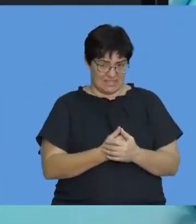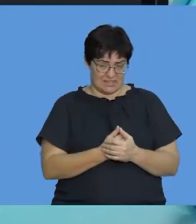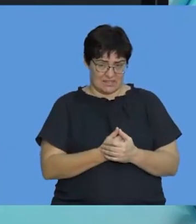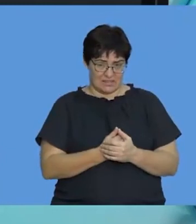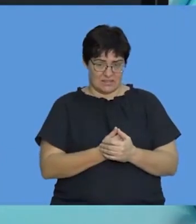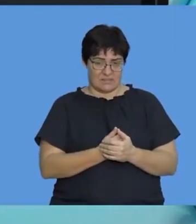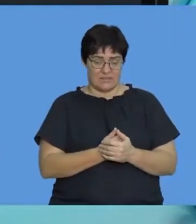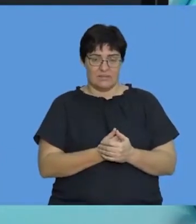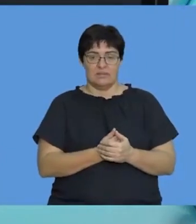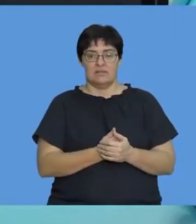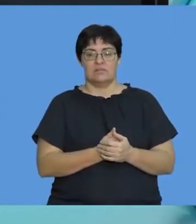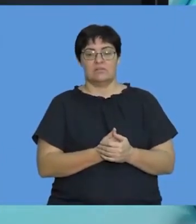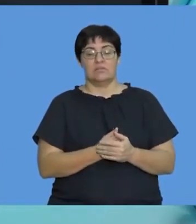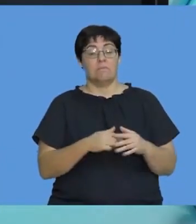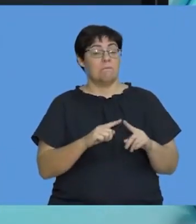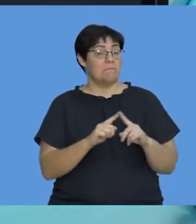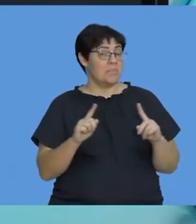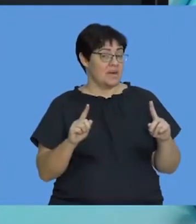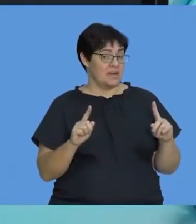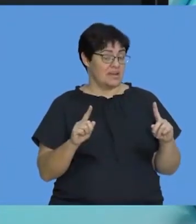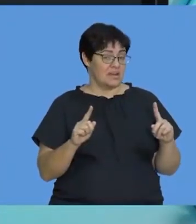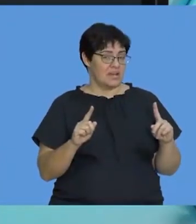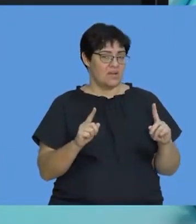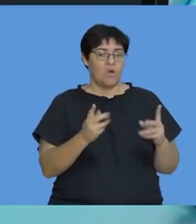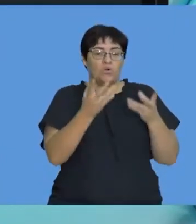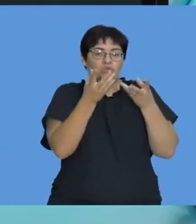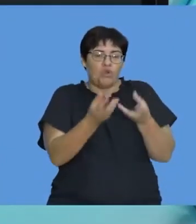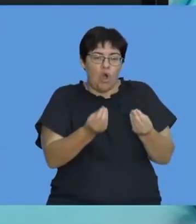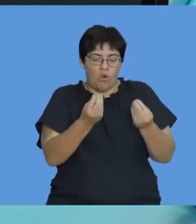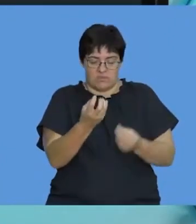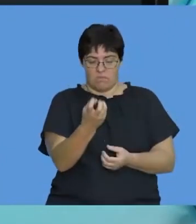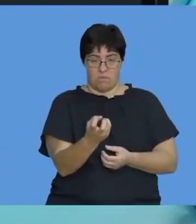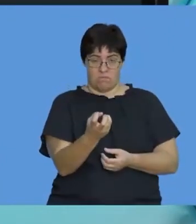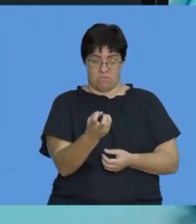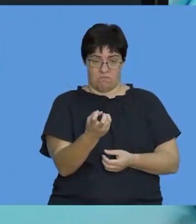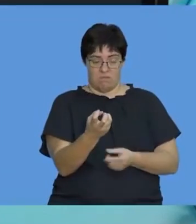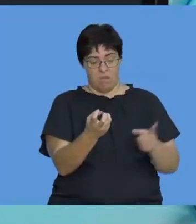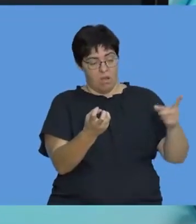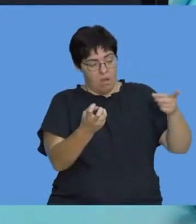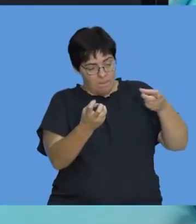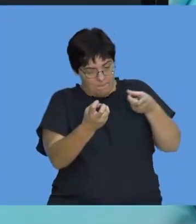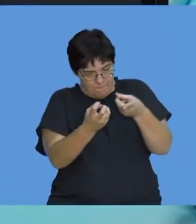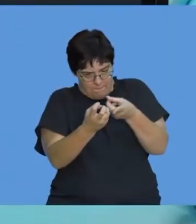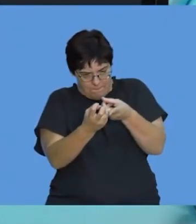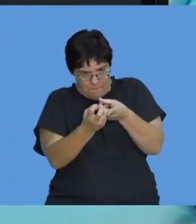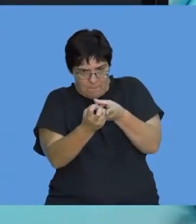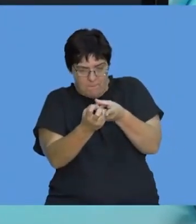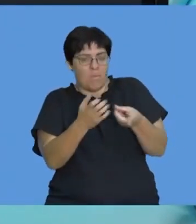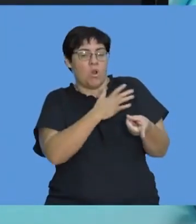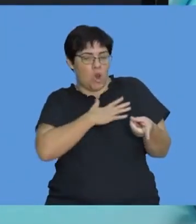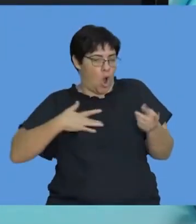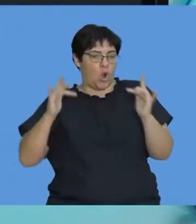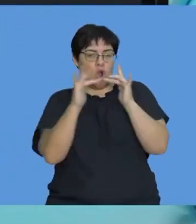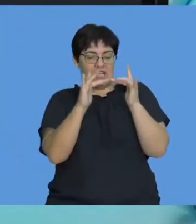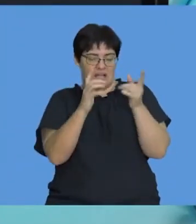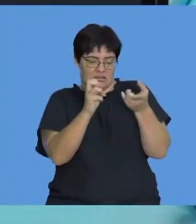contact. It makes it in contact for a quick time, okay? But if we use a softer ball, the contact time